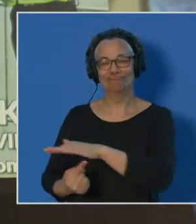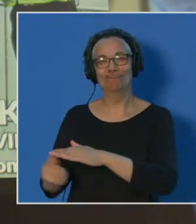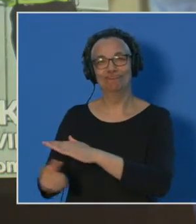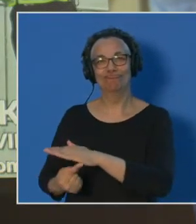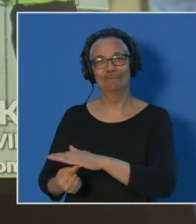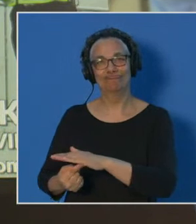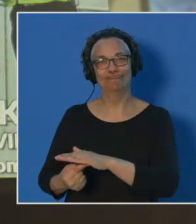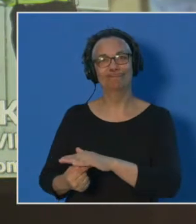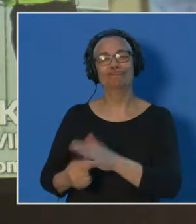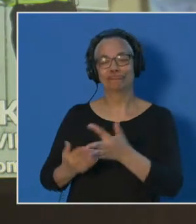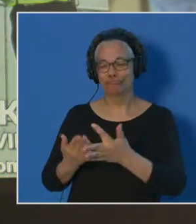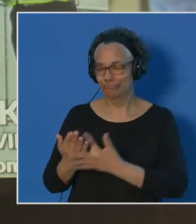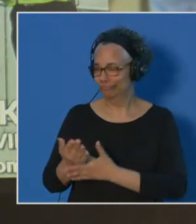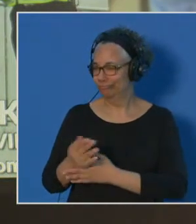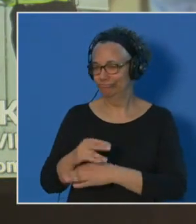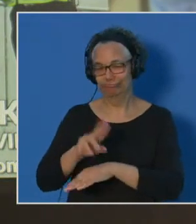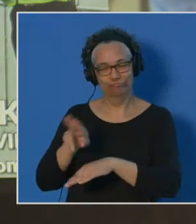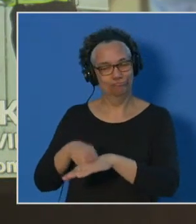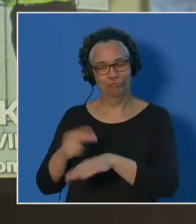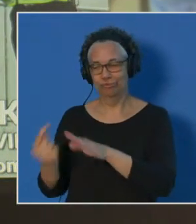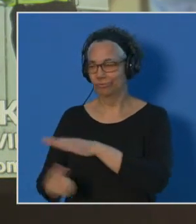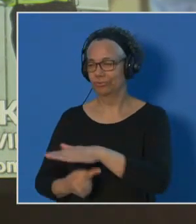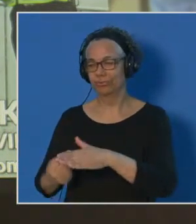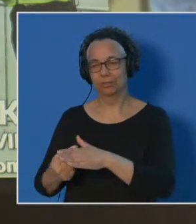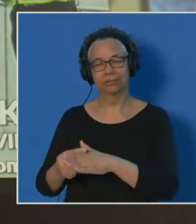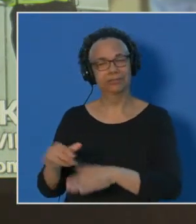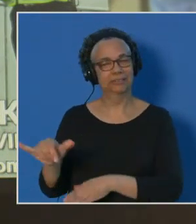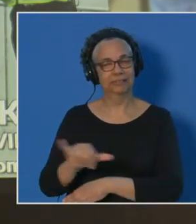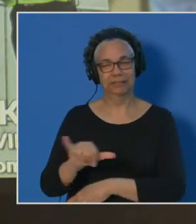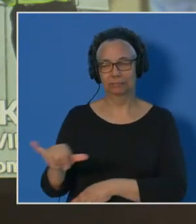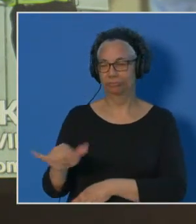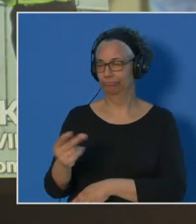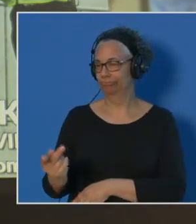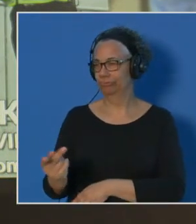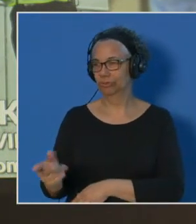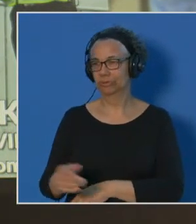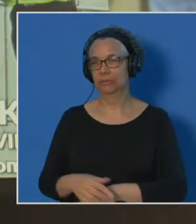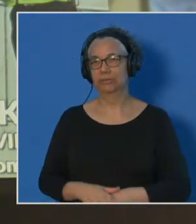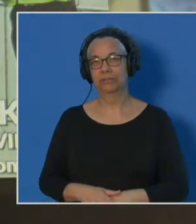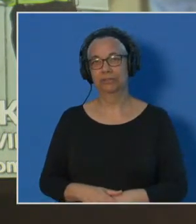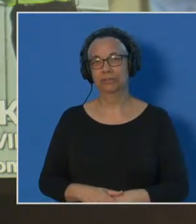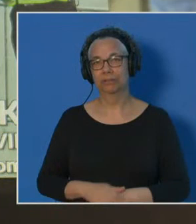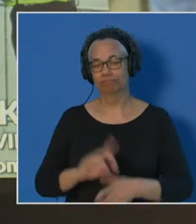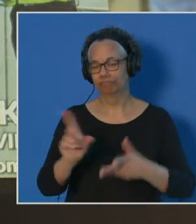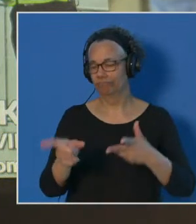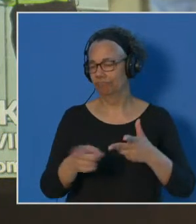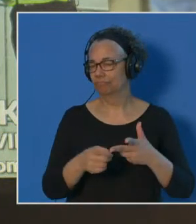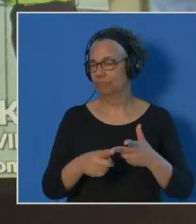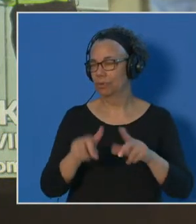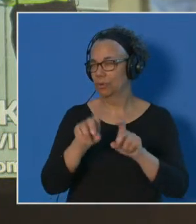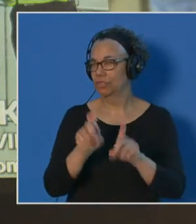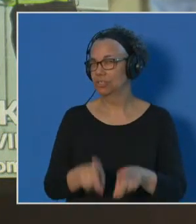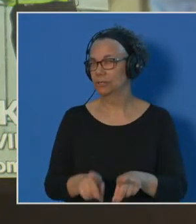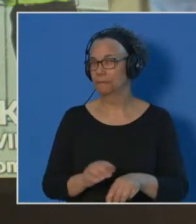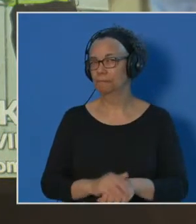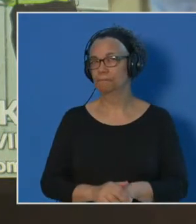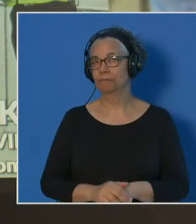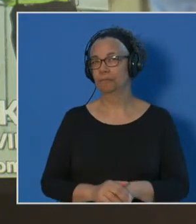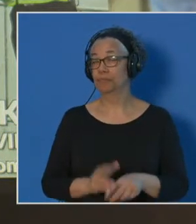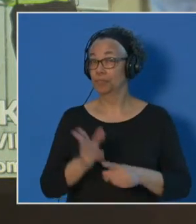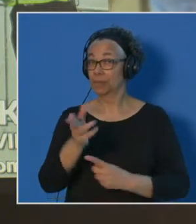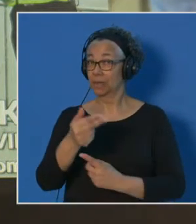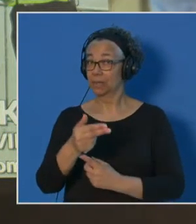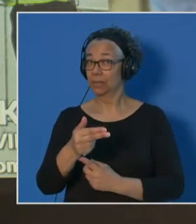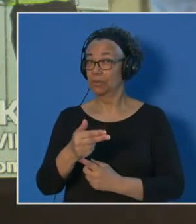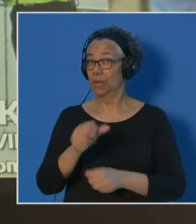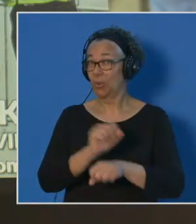go through a regular quarantine just like anyone else. Okay. The third part of that was with the hotel workers, will they have to